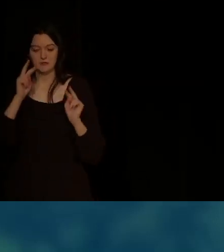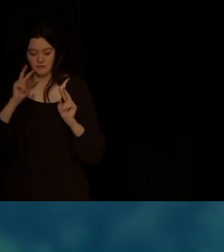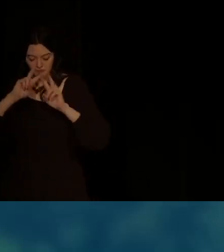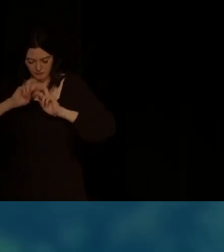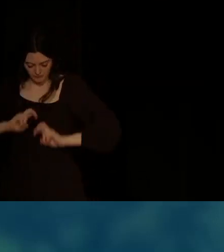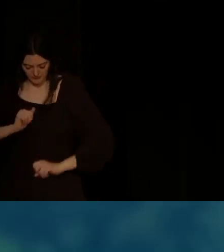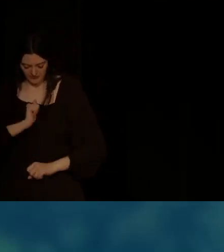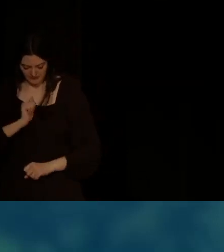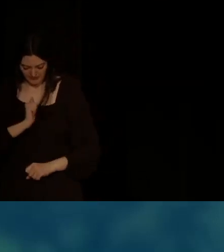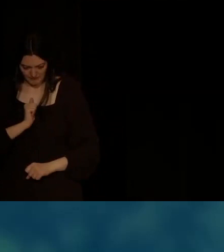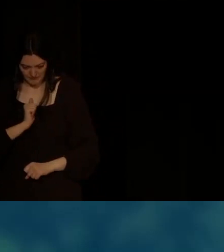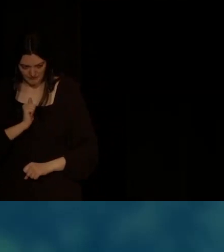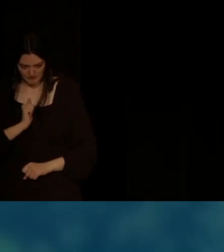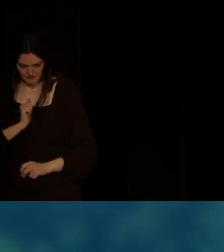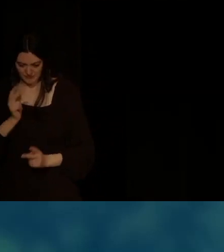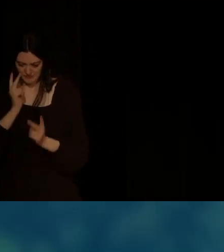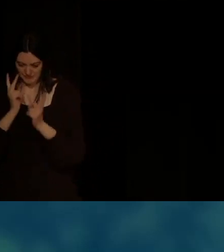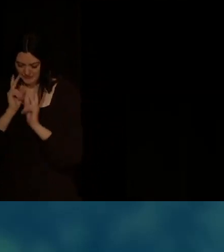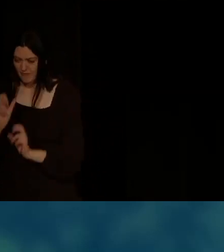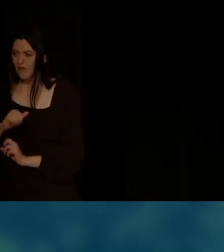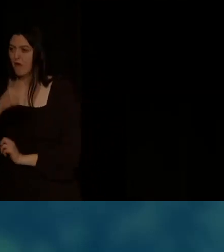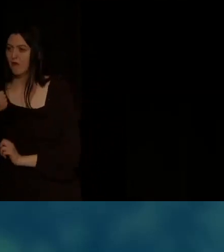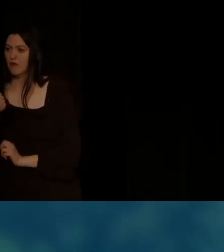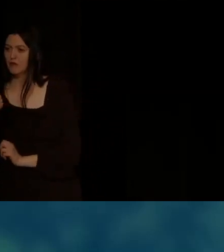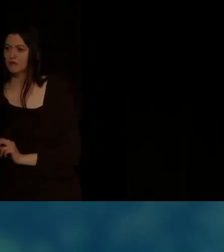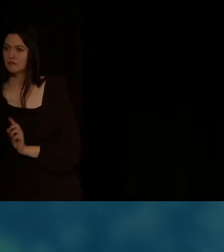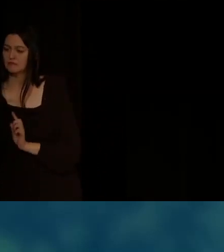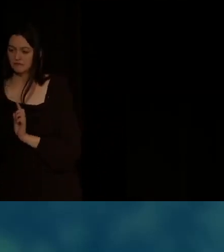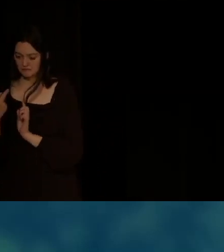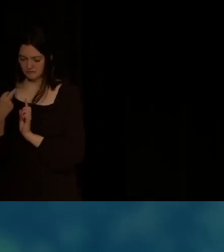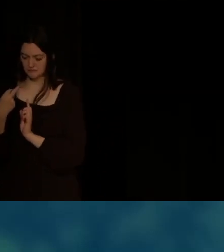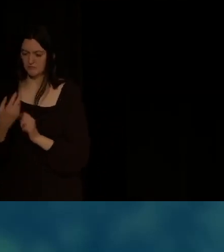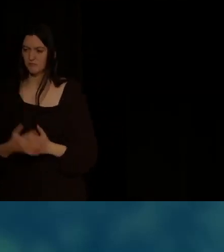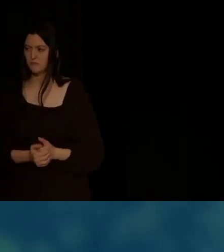ourselves and to see others as they see us.